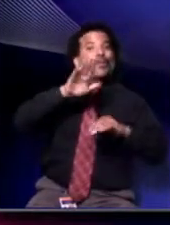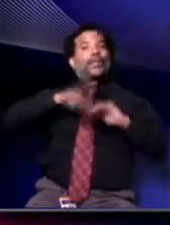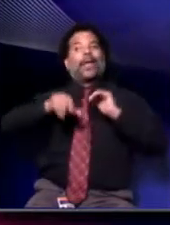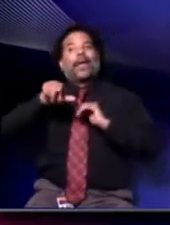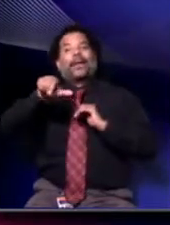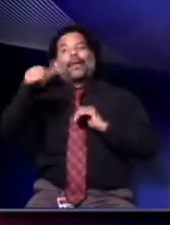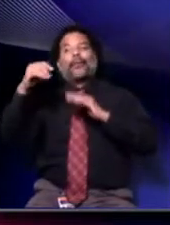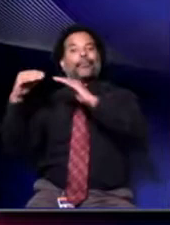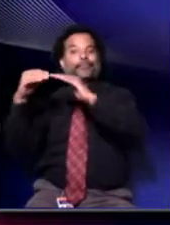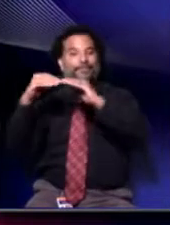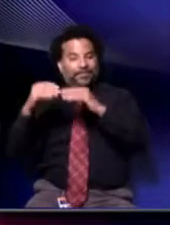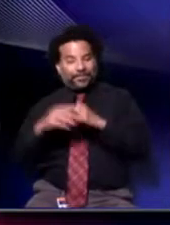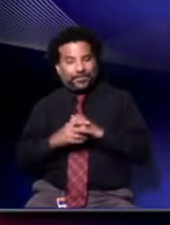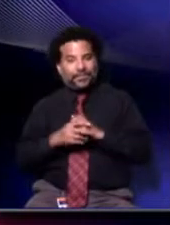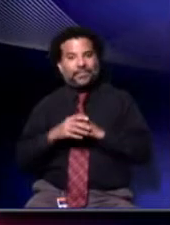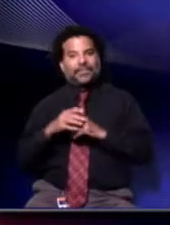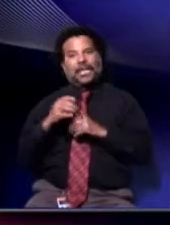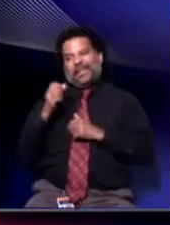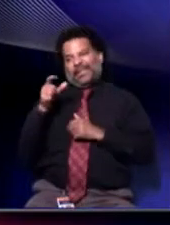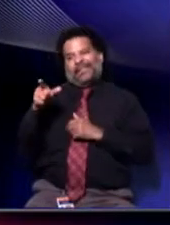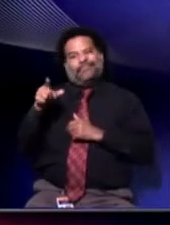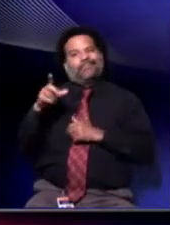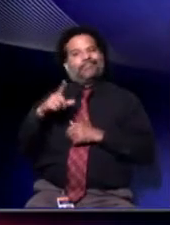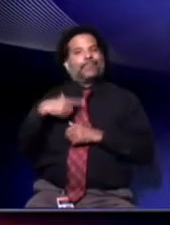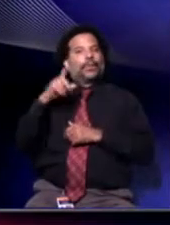little bit in the south of the state.